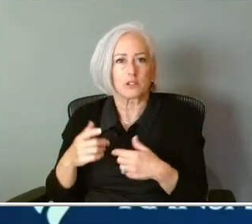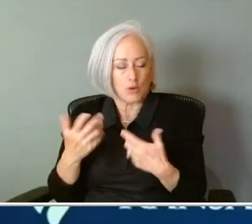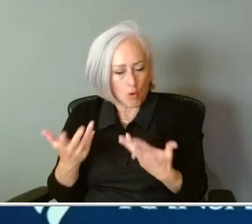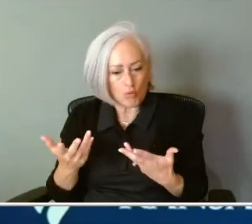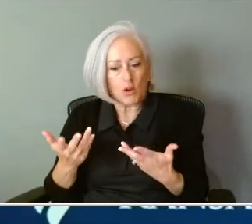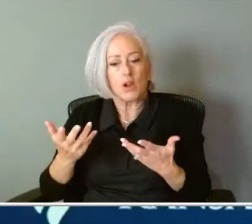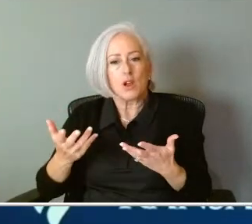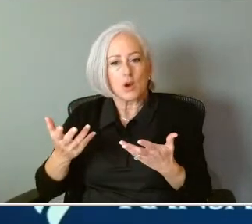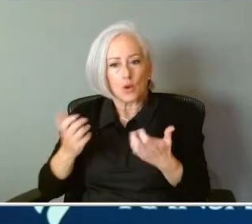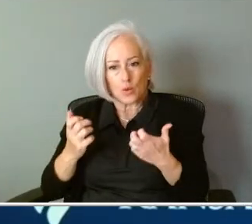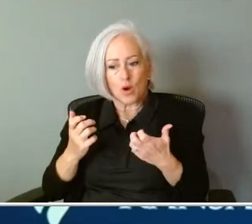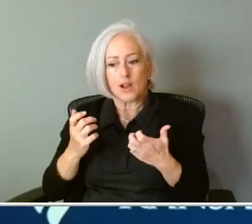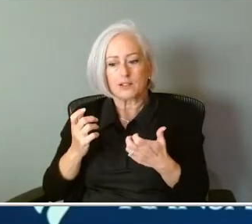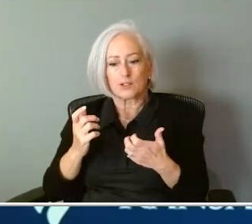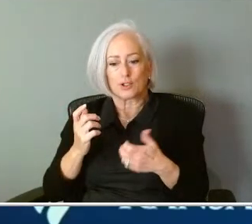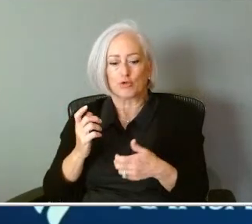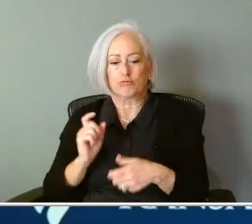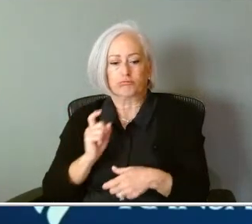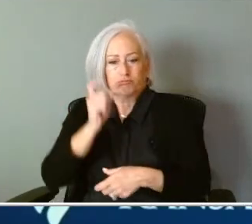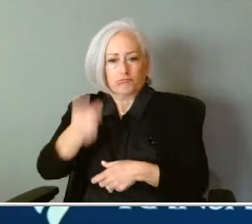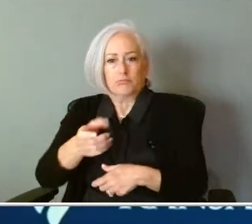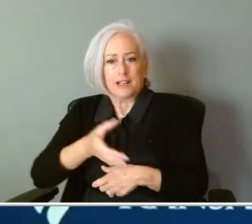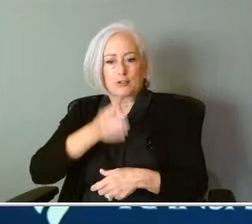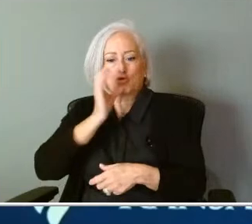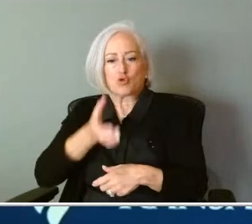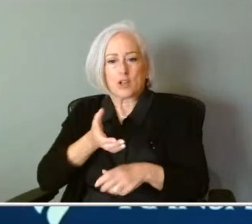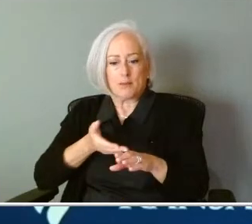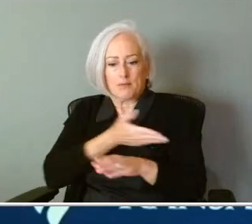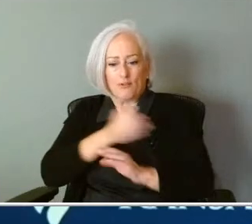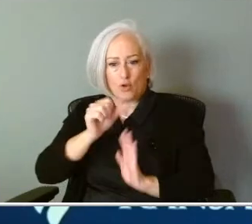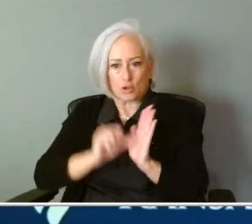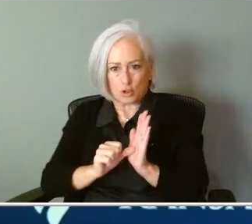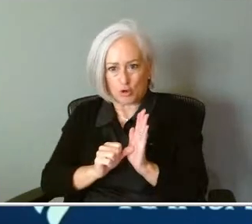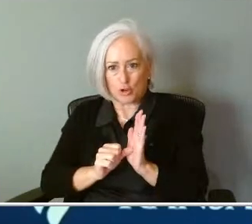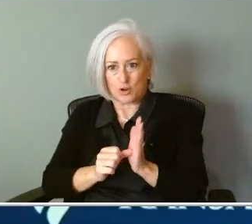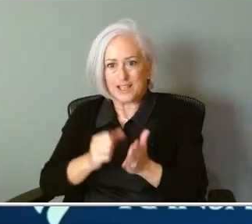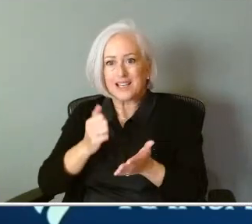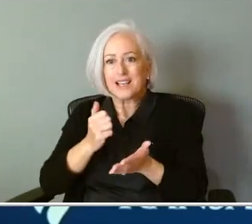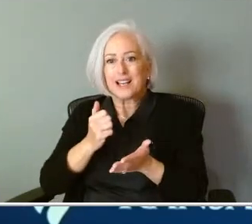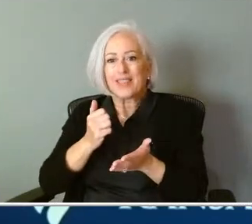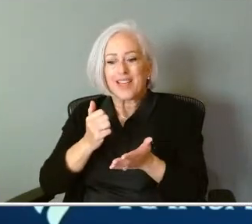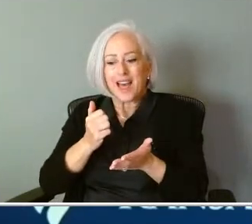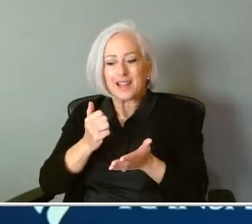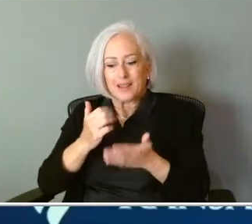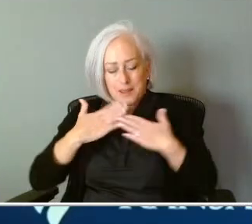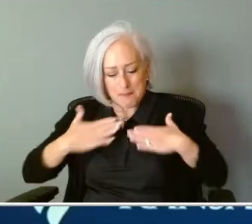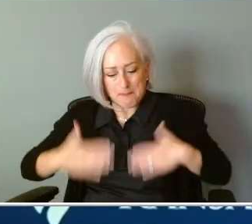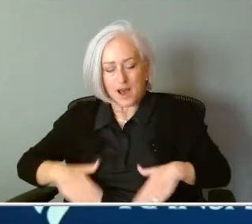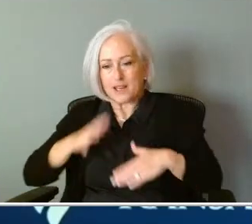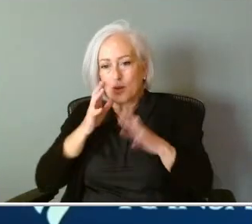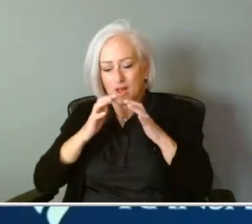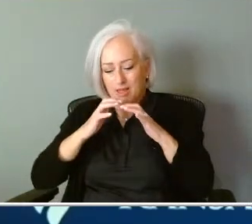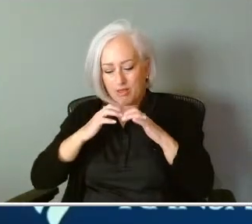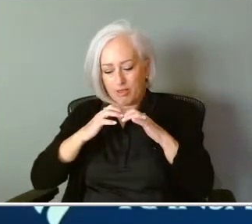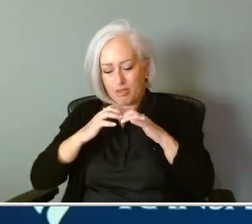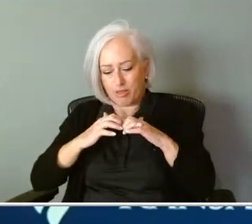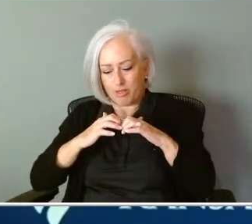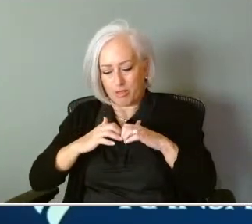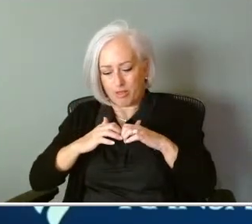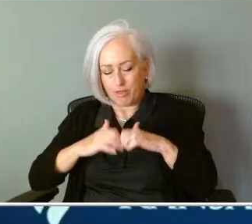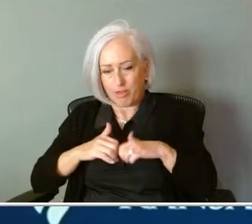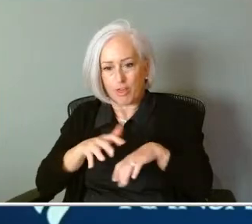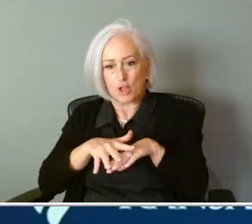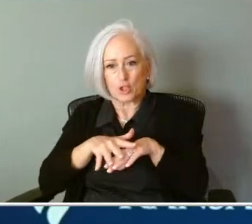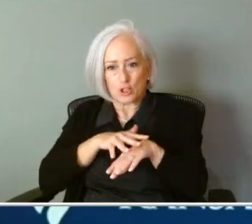drink preoperatively that would be broken down much slower. It's actually used oftentimes by endurance athletes that are running